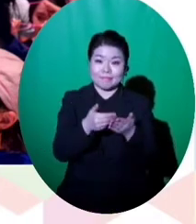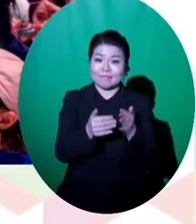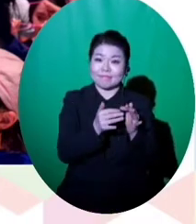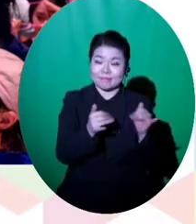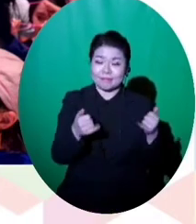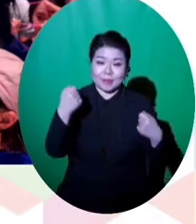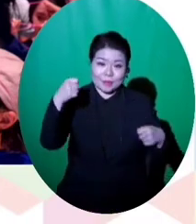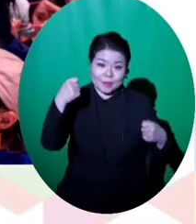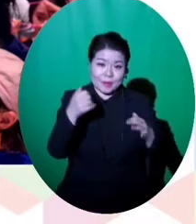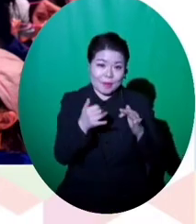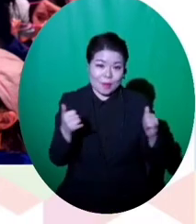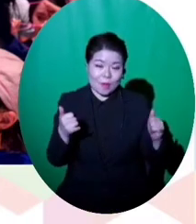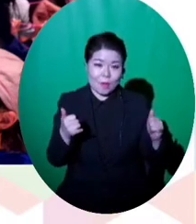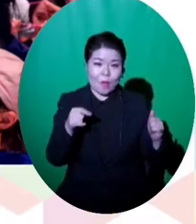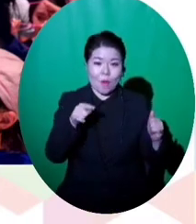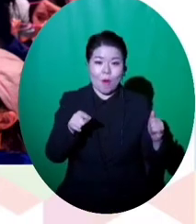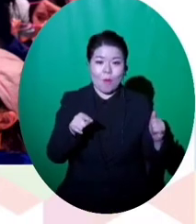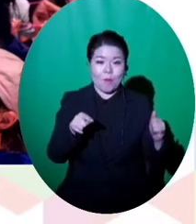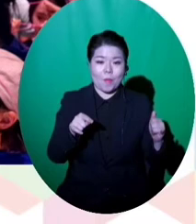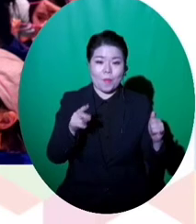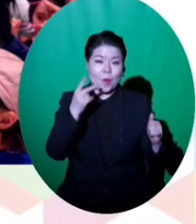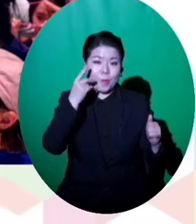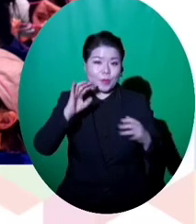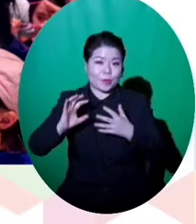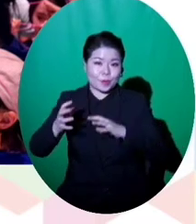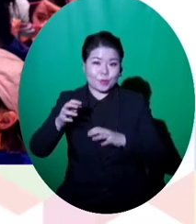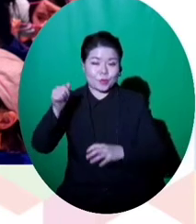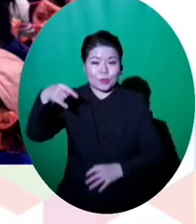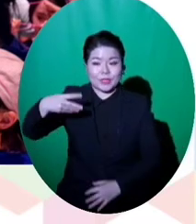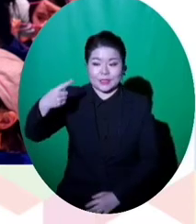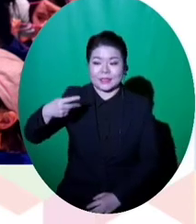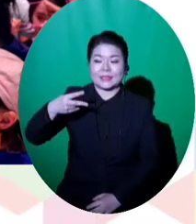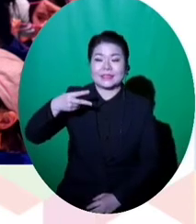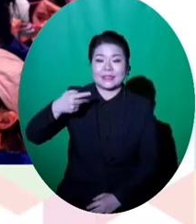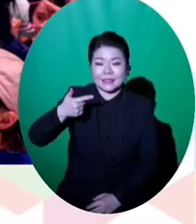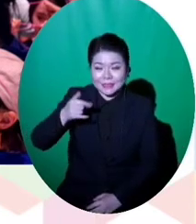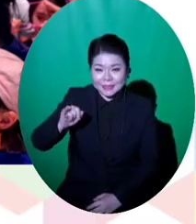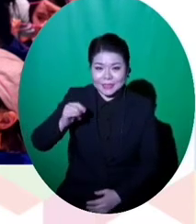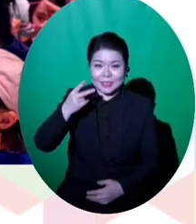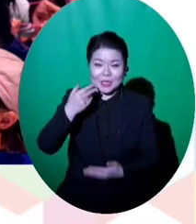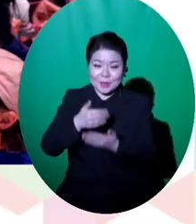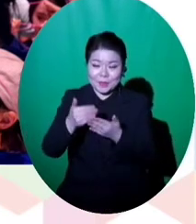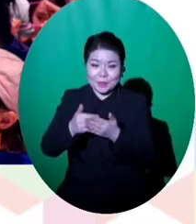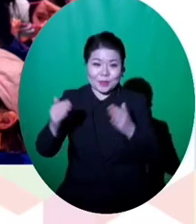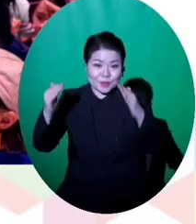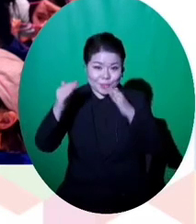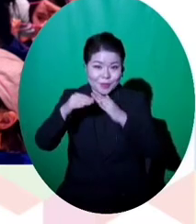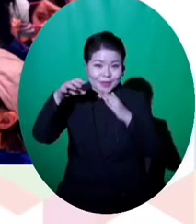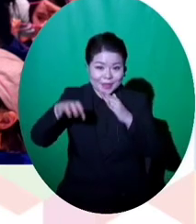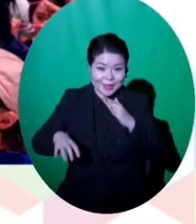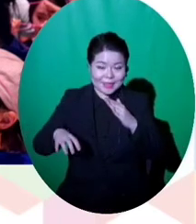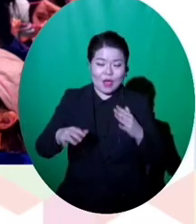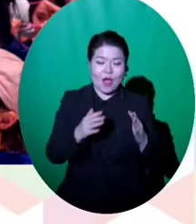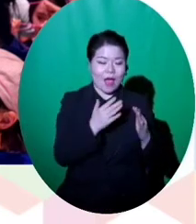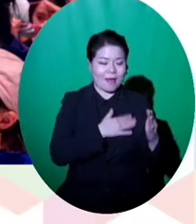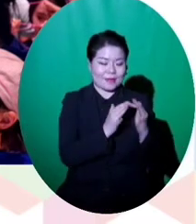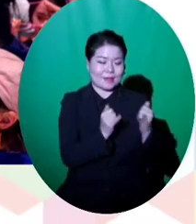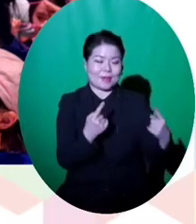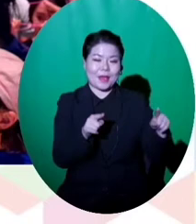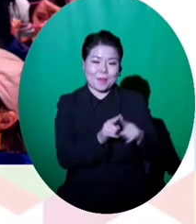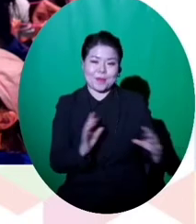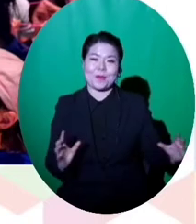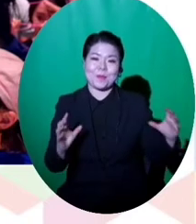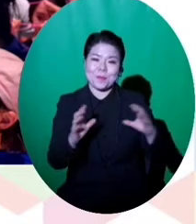and we invited a group of friends and collaborators, oftentimes members from the disability community,